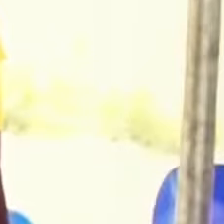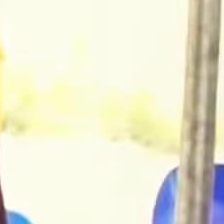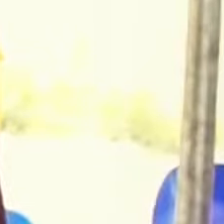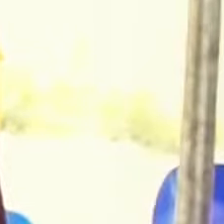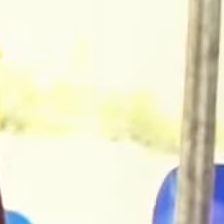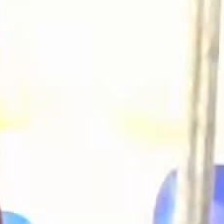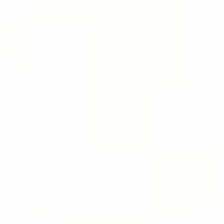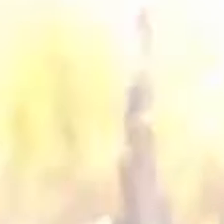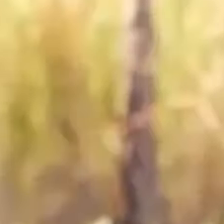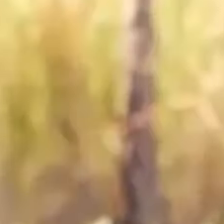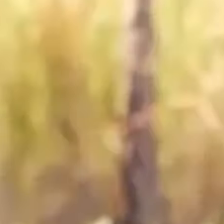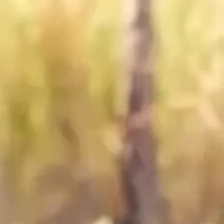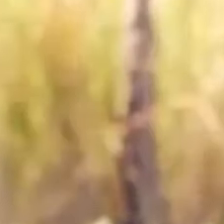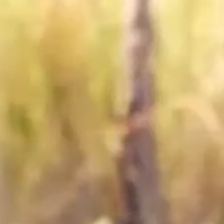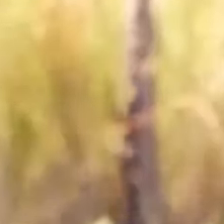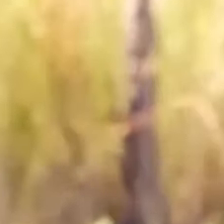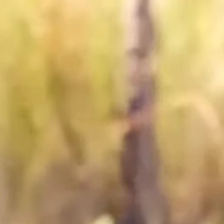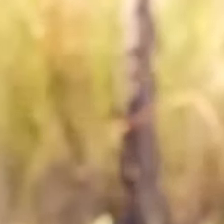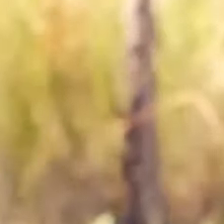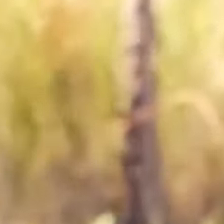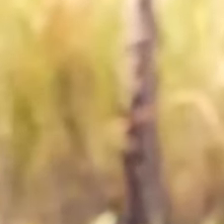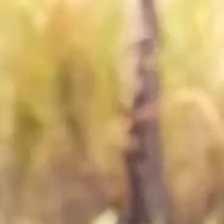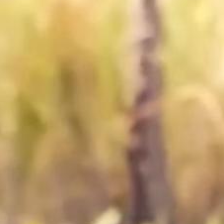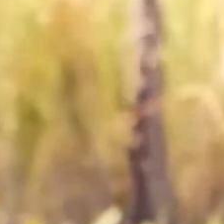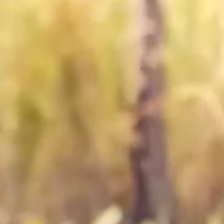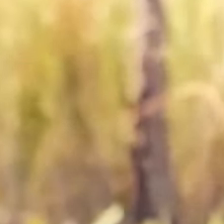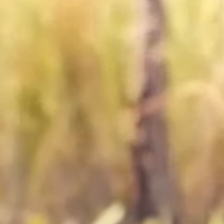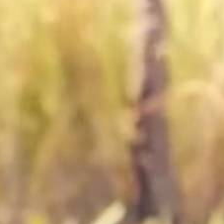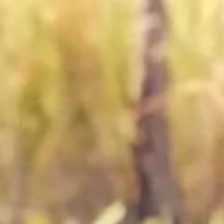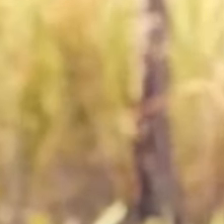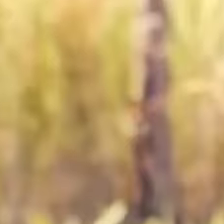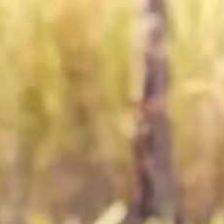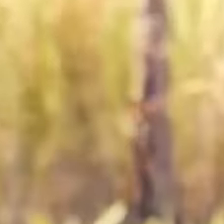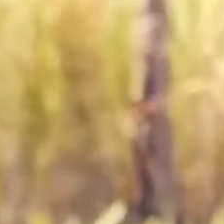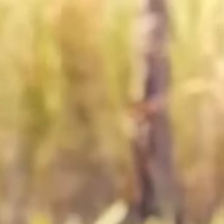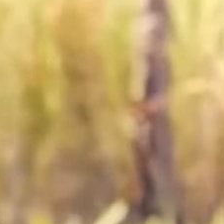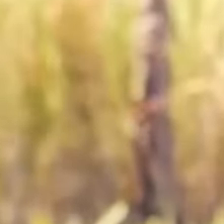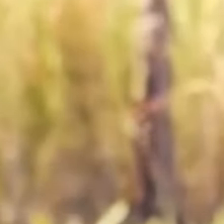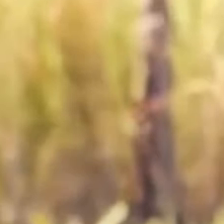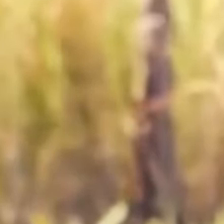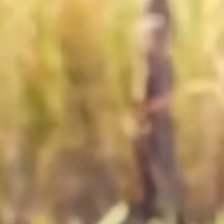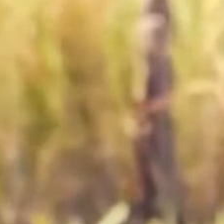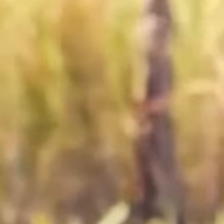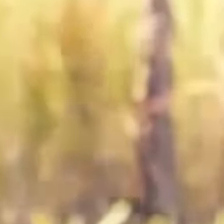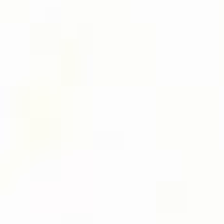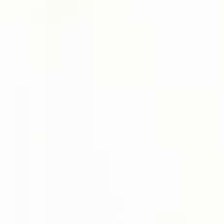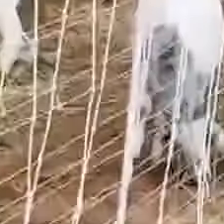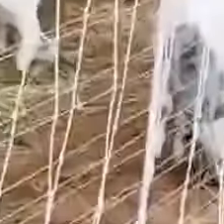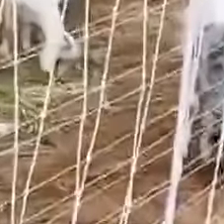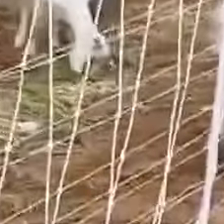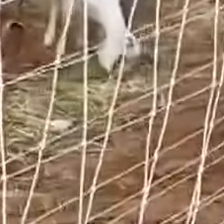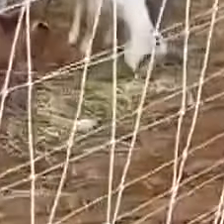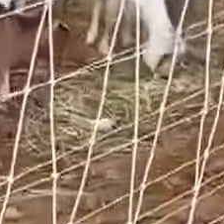moderate yethu sine lahlanzeni ukudla kusemhlabathini konke lesikudingako sitakuthola emhlabathini.